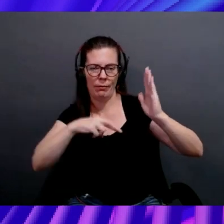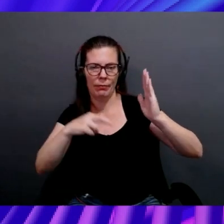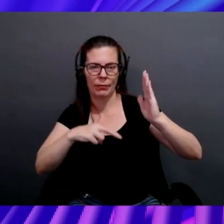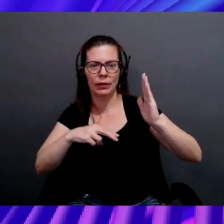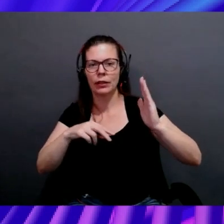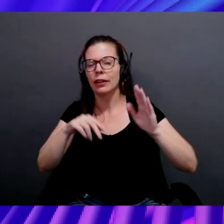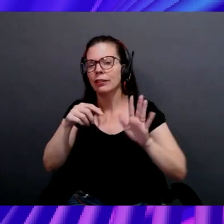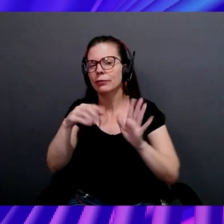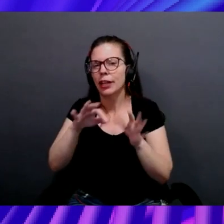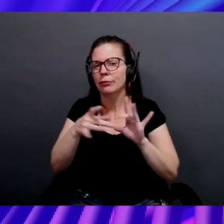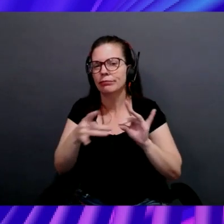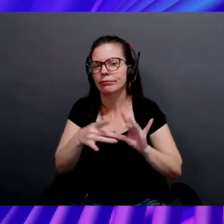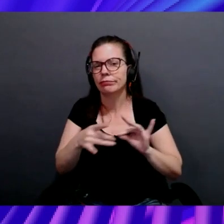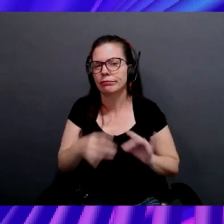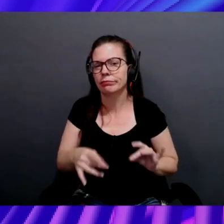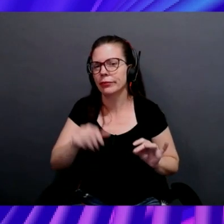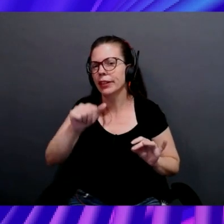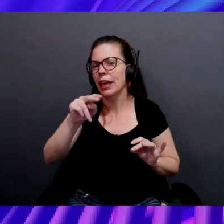for a second.